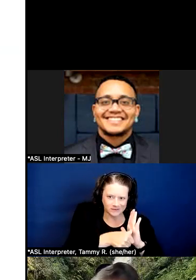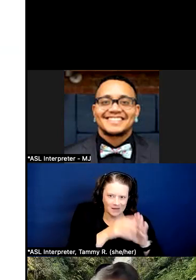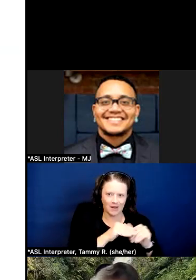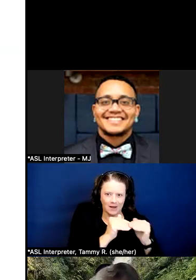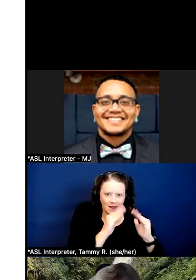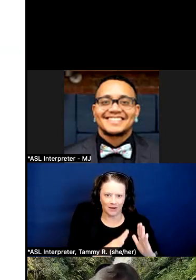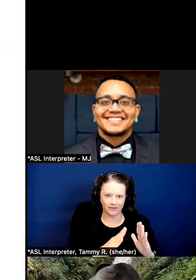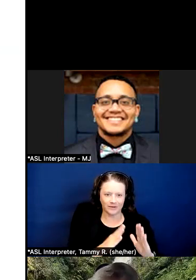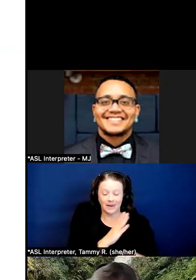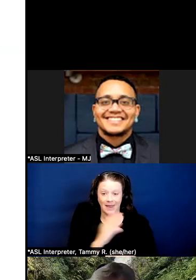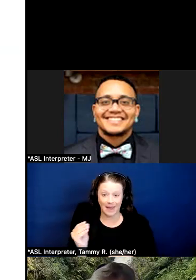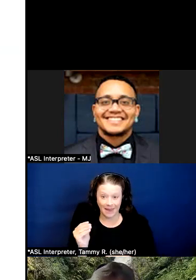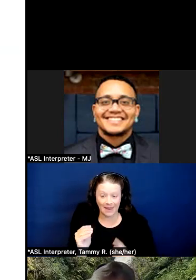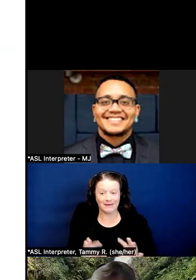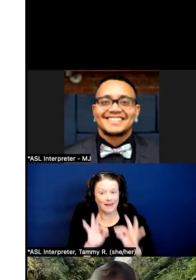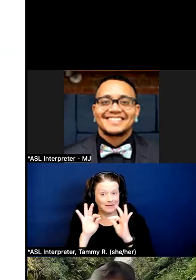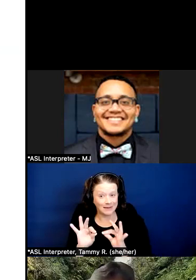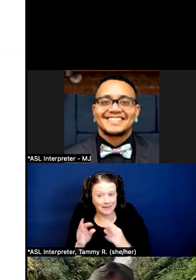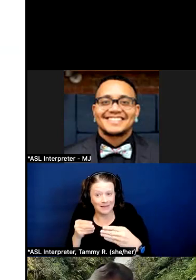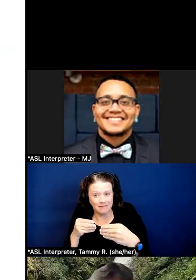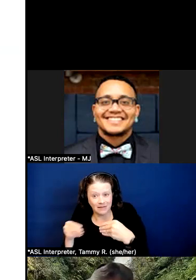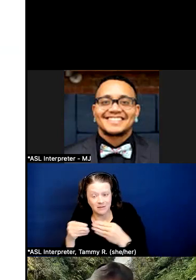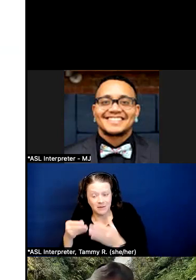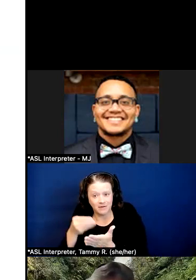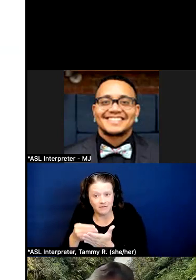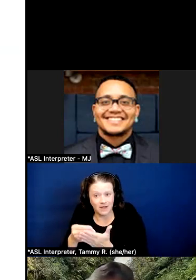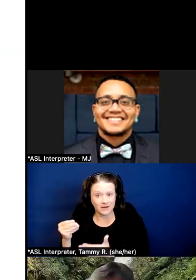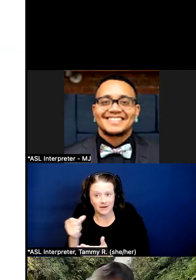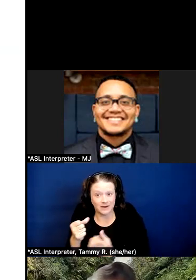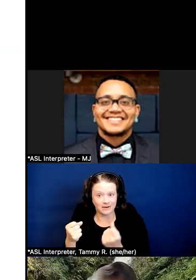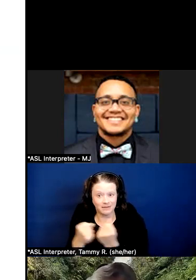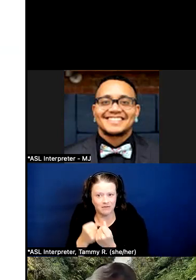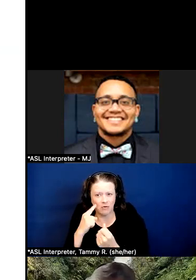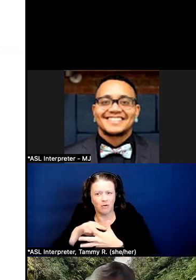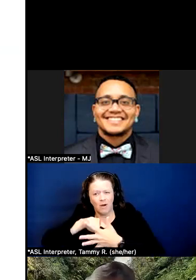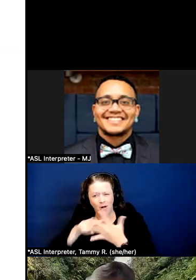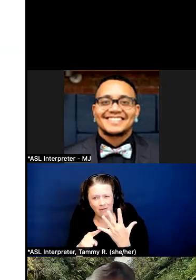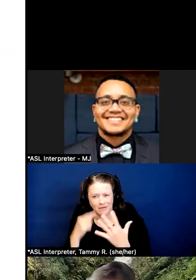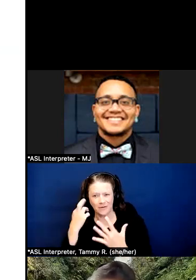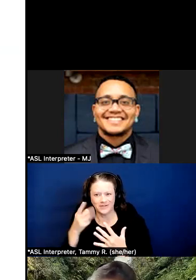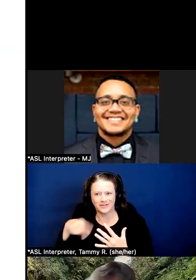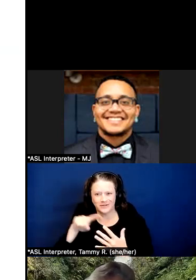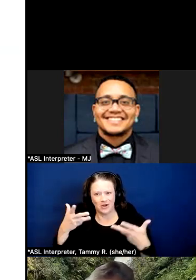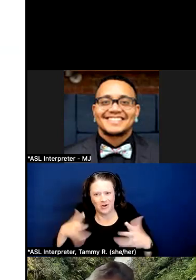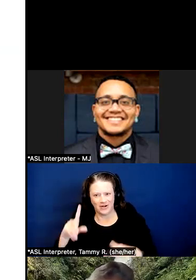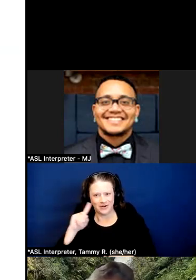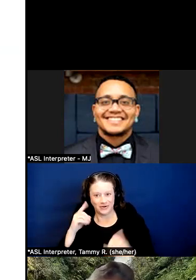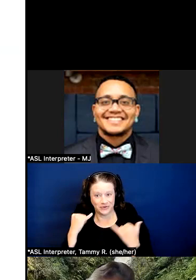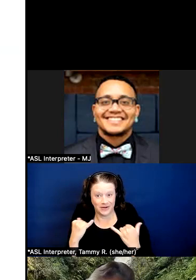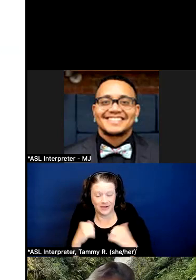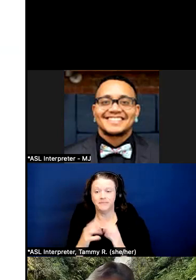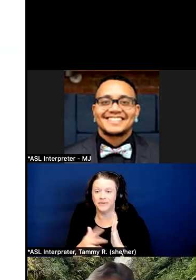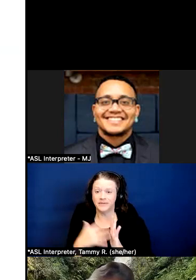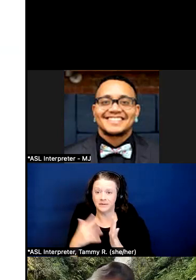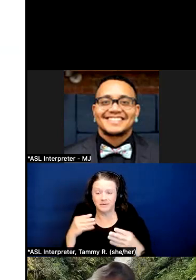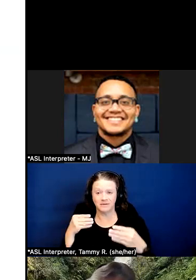and ideally flexible funding for all of the reasons that you've already heard today. Sometimes flexible